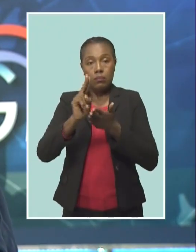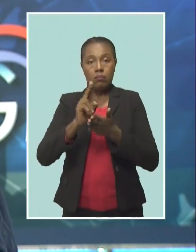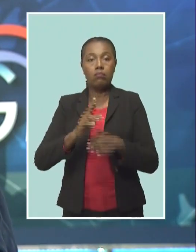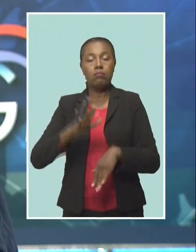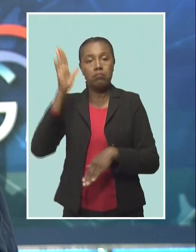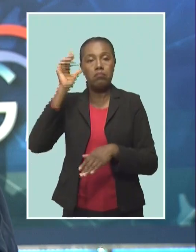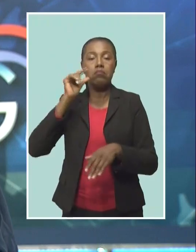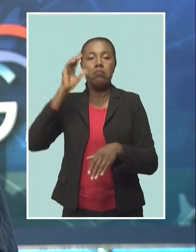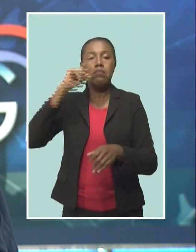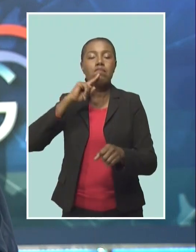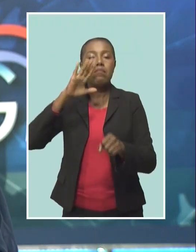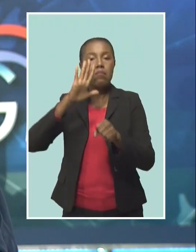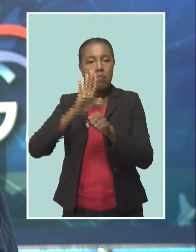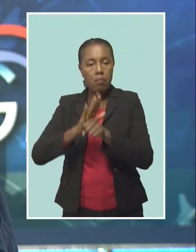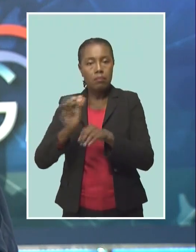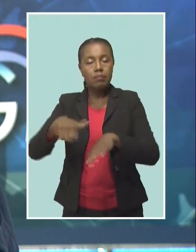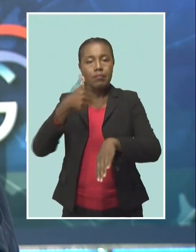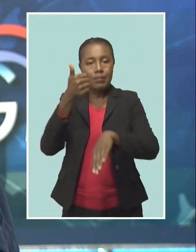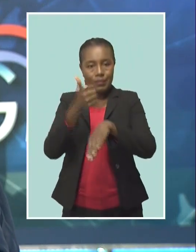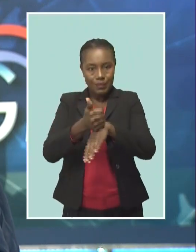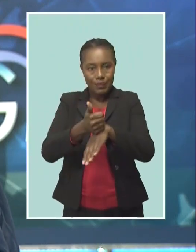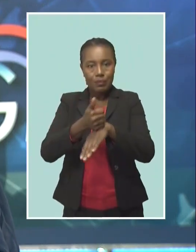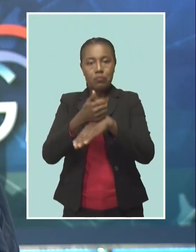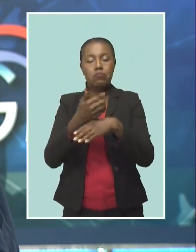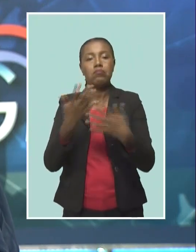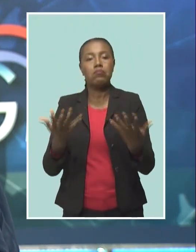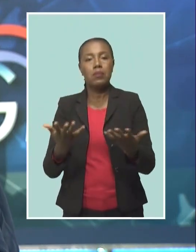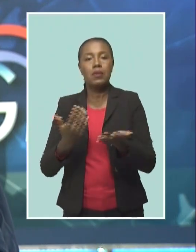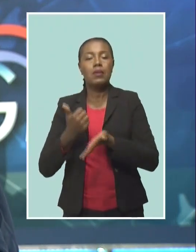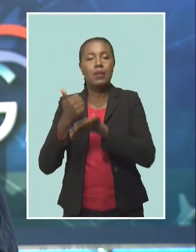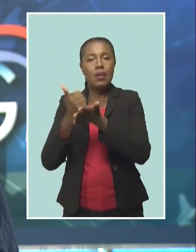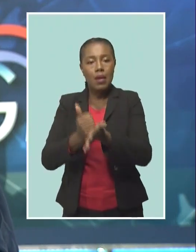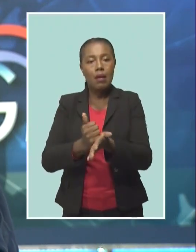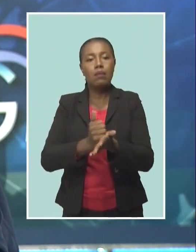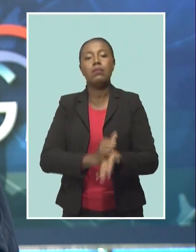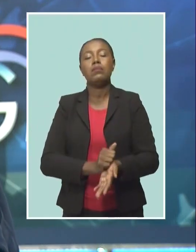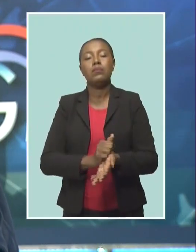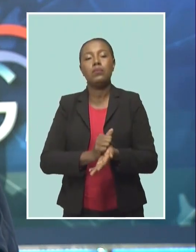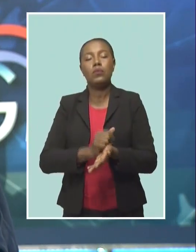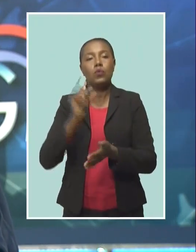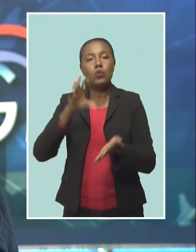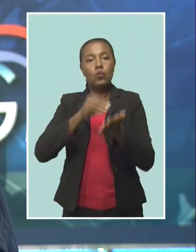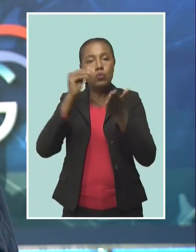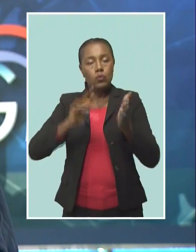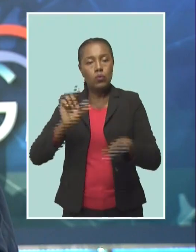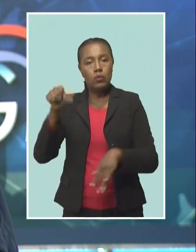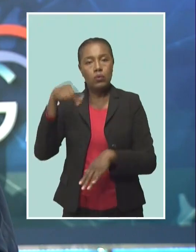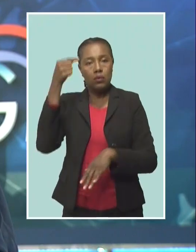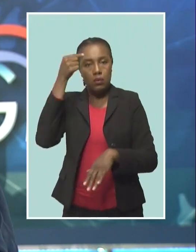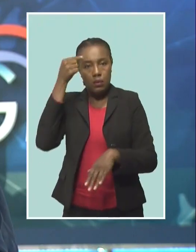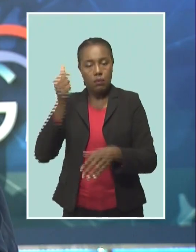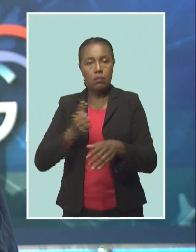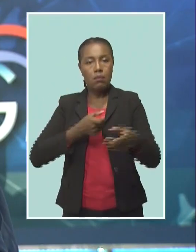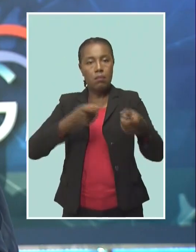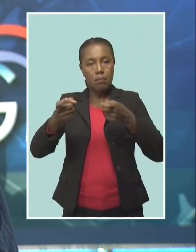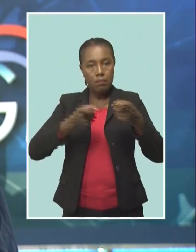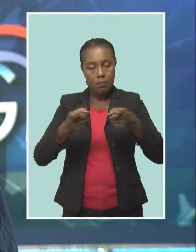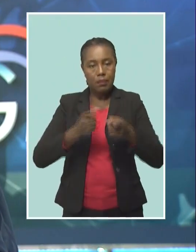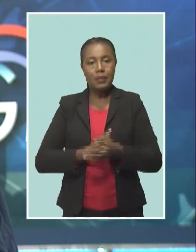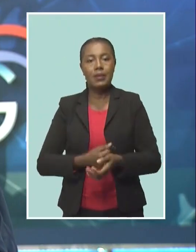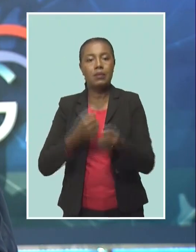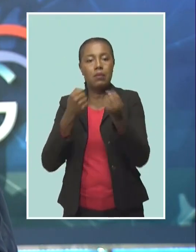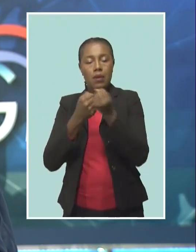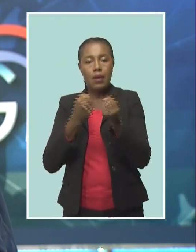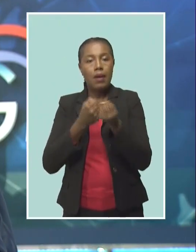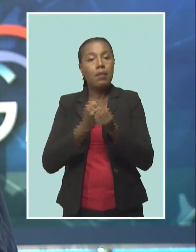will enable the students' governing body a reasonable measure of independence to adequately and responsibly fund